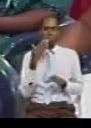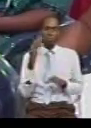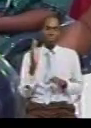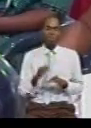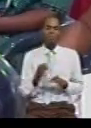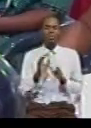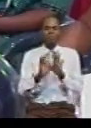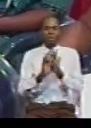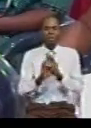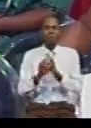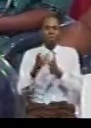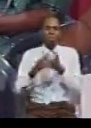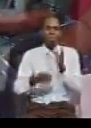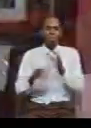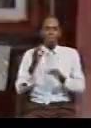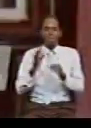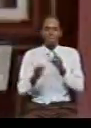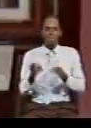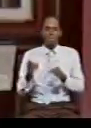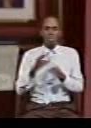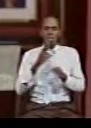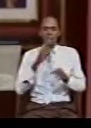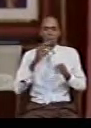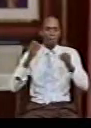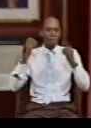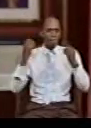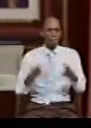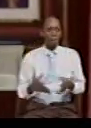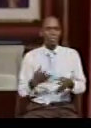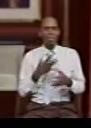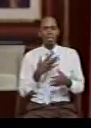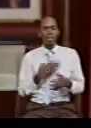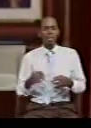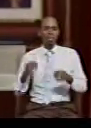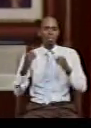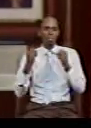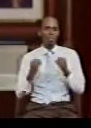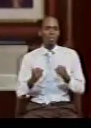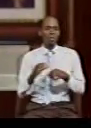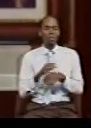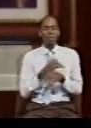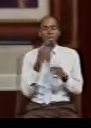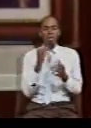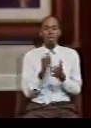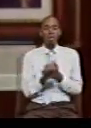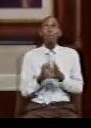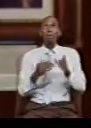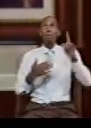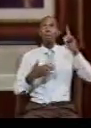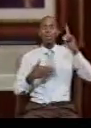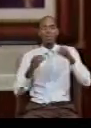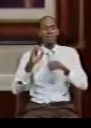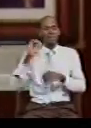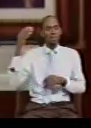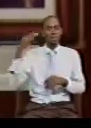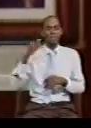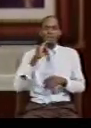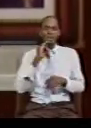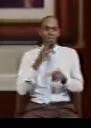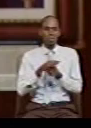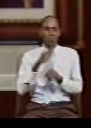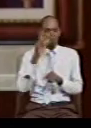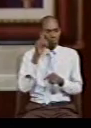mighty? What if they are powerful? It says, my grace is sufficient for you. You will live a